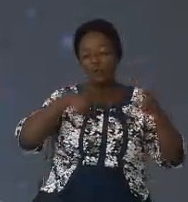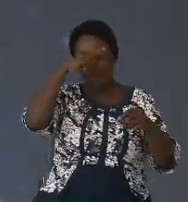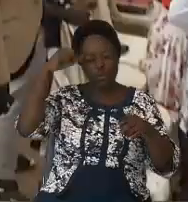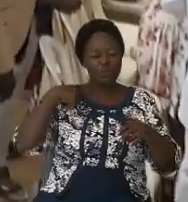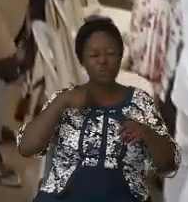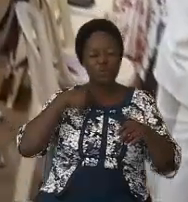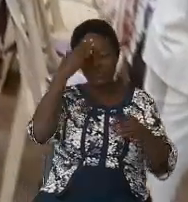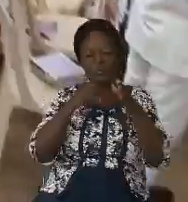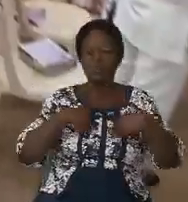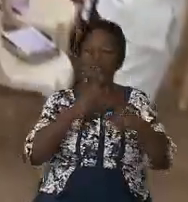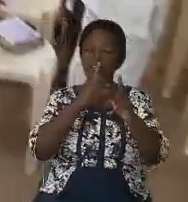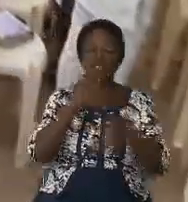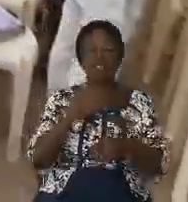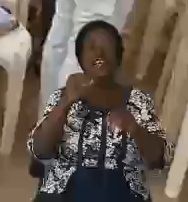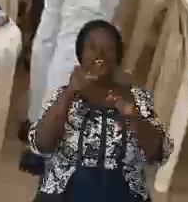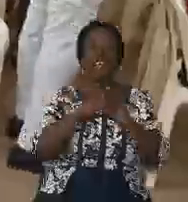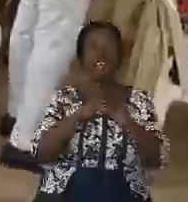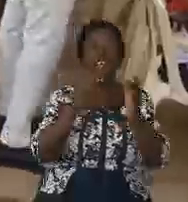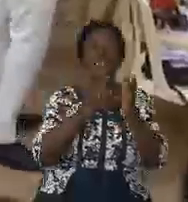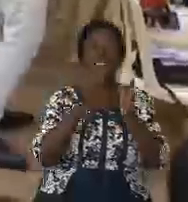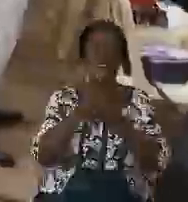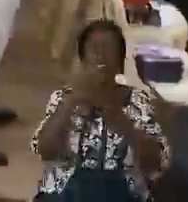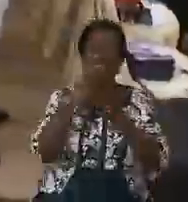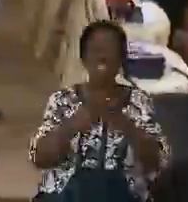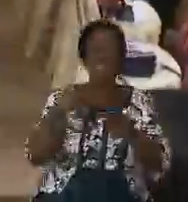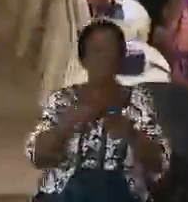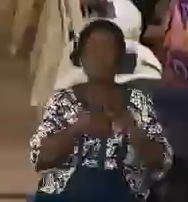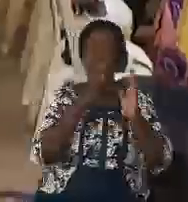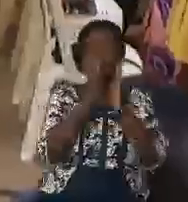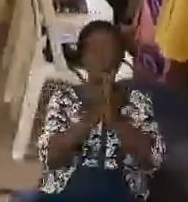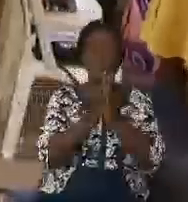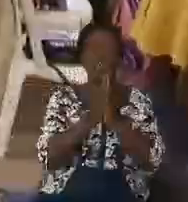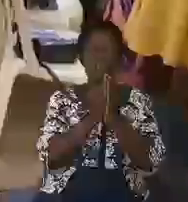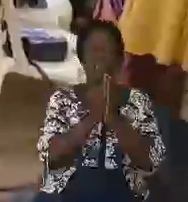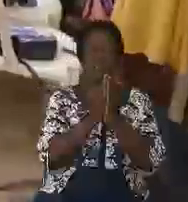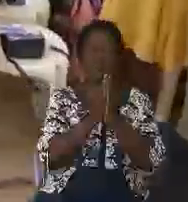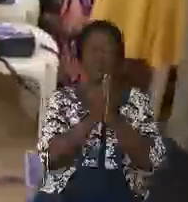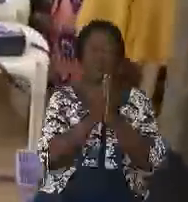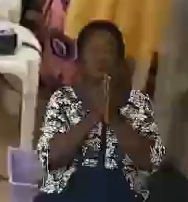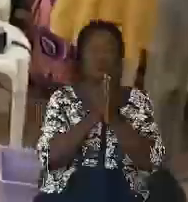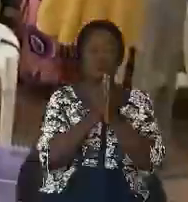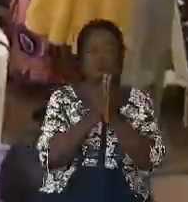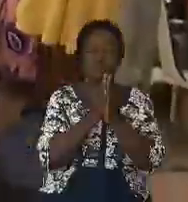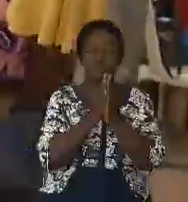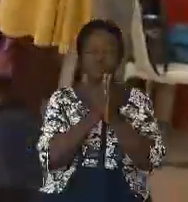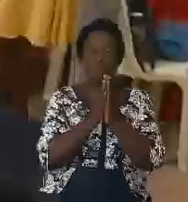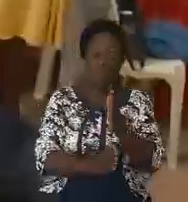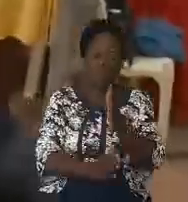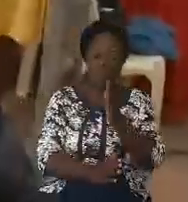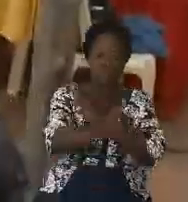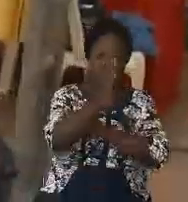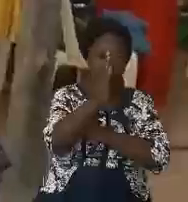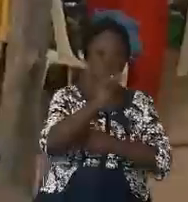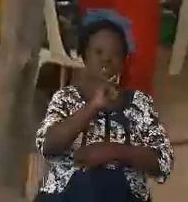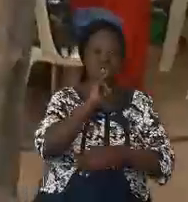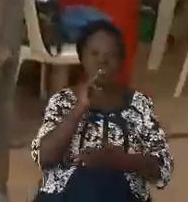Jesus' name. We thank you, Lord, because we know you have answered. In Jesus' name, we